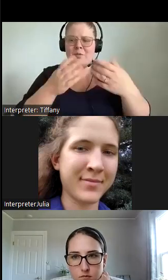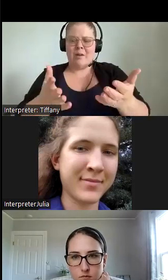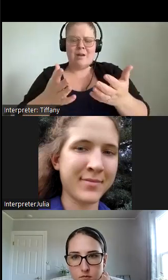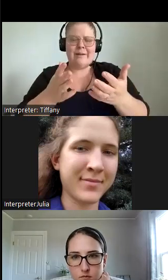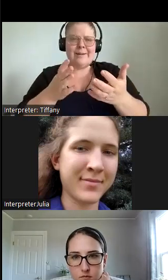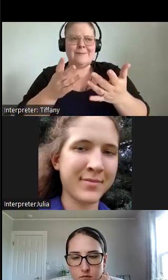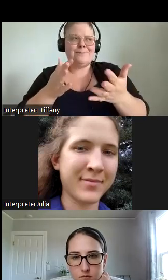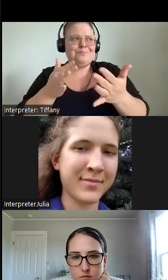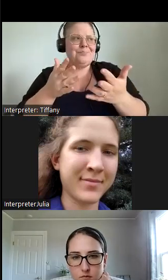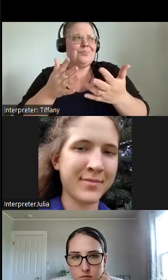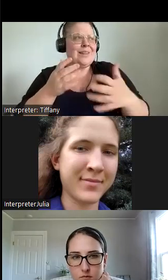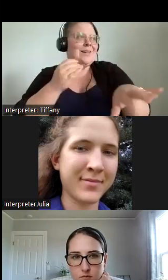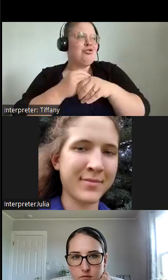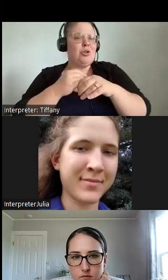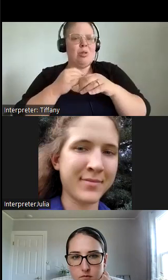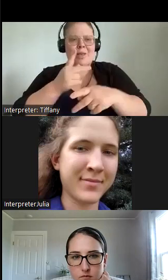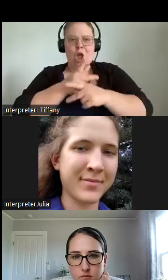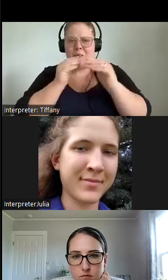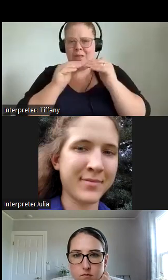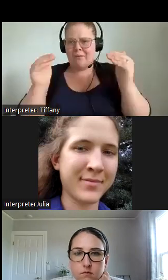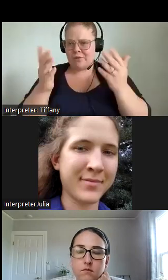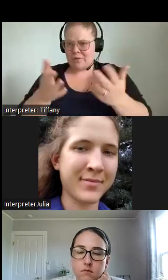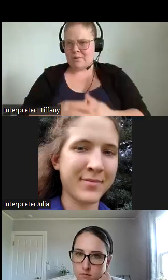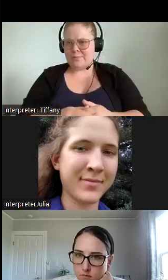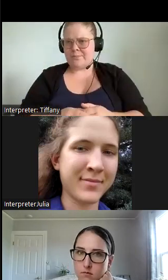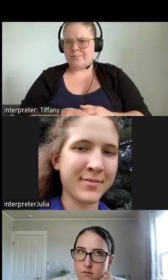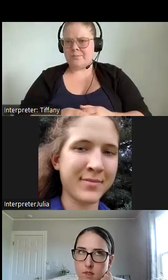additional levels of care.